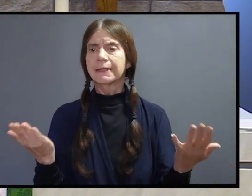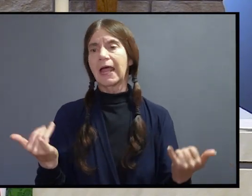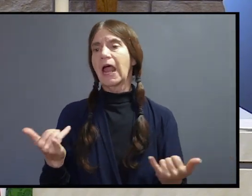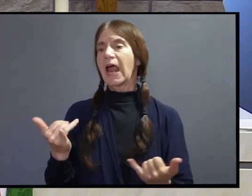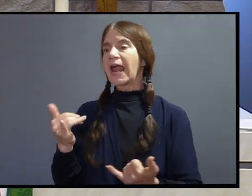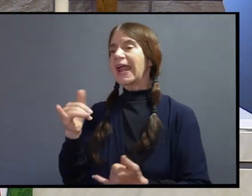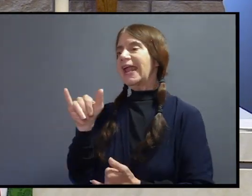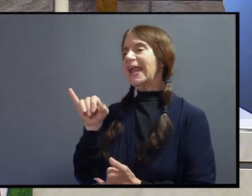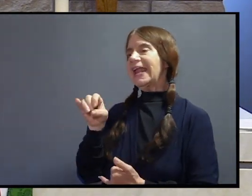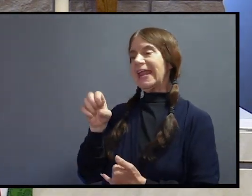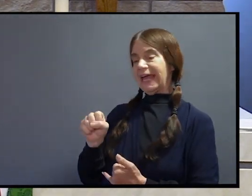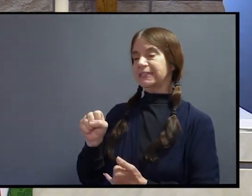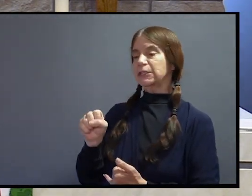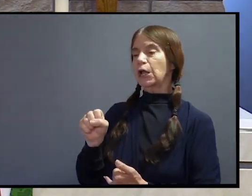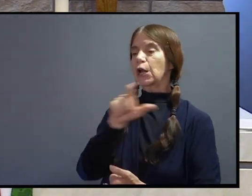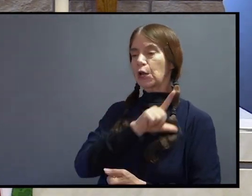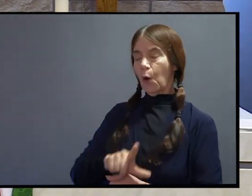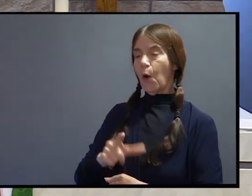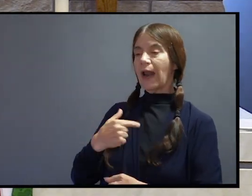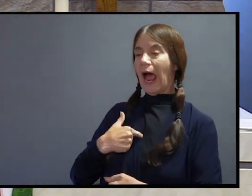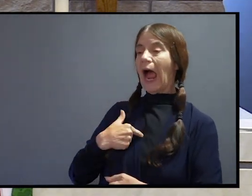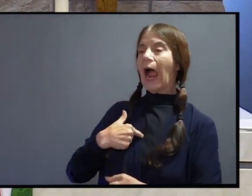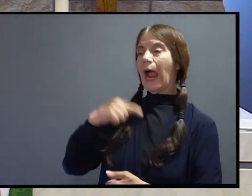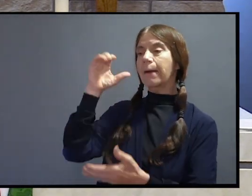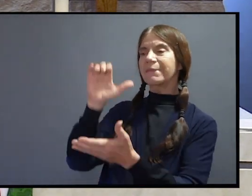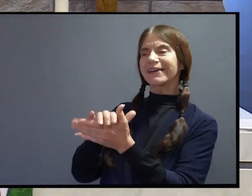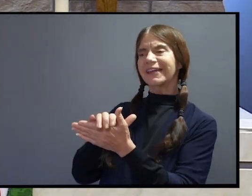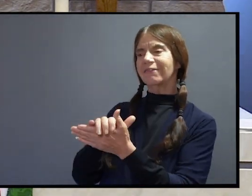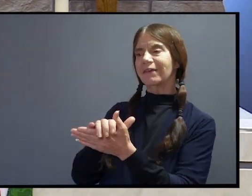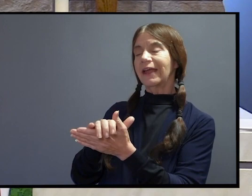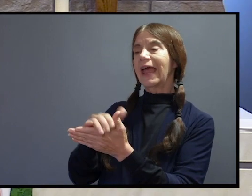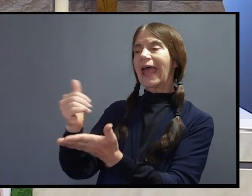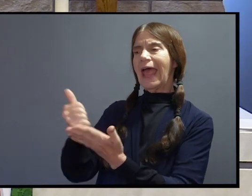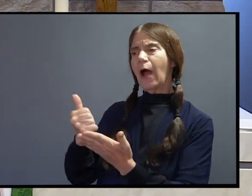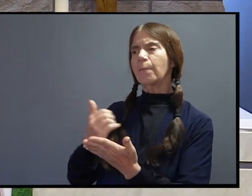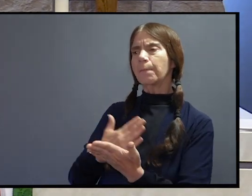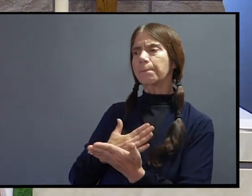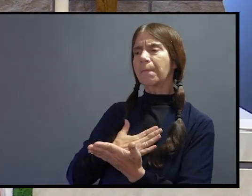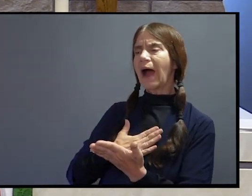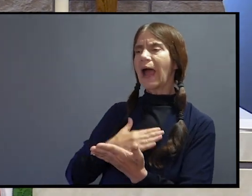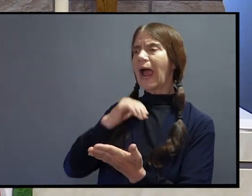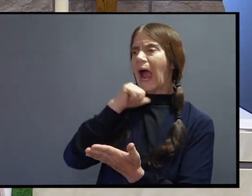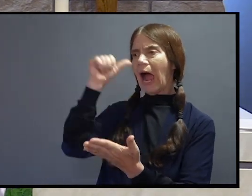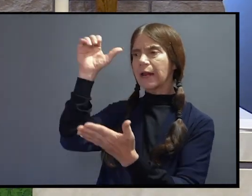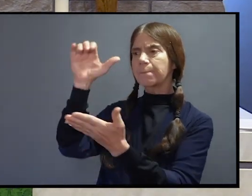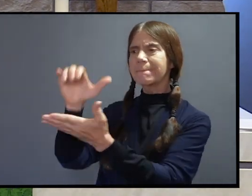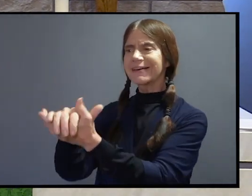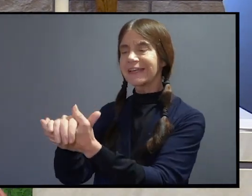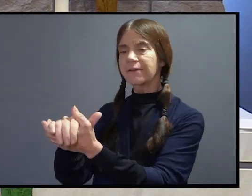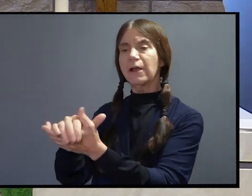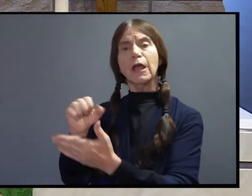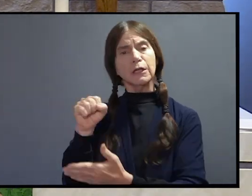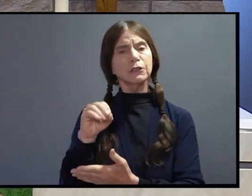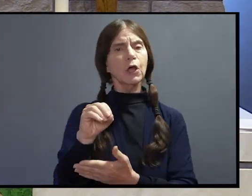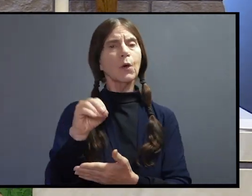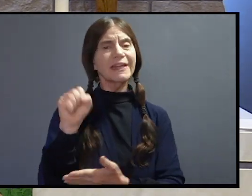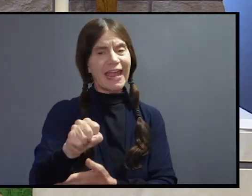Yes, Lord, I believe. Help me in my unbelief. And so He